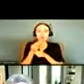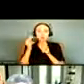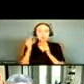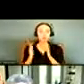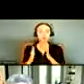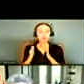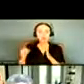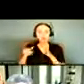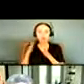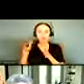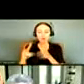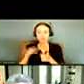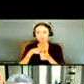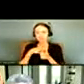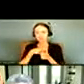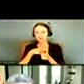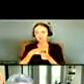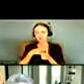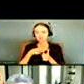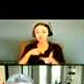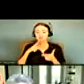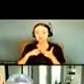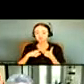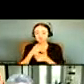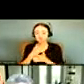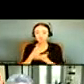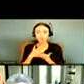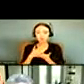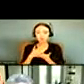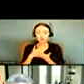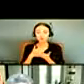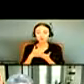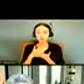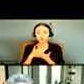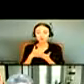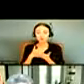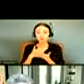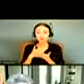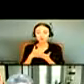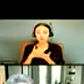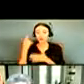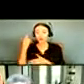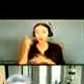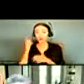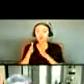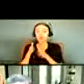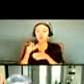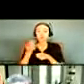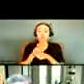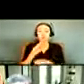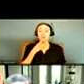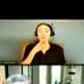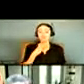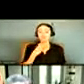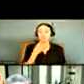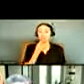that's one. The part about going through a red light, or using a red light rather, as